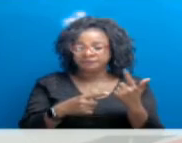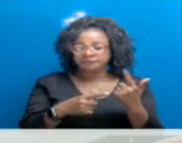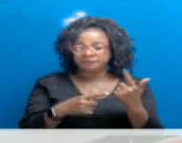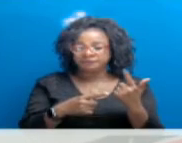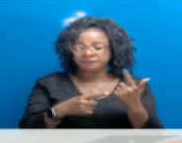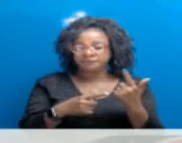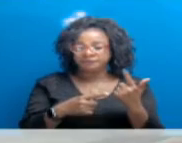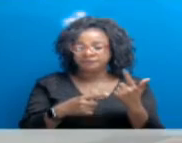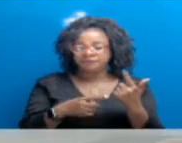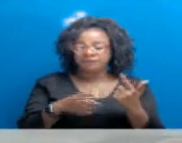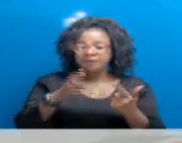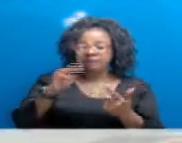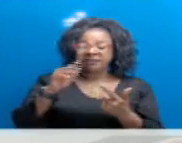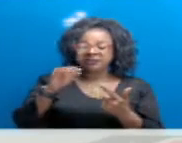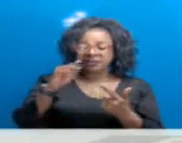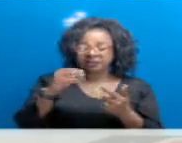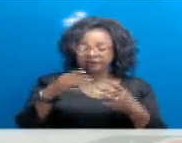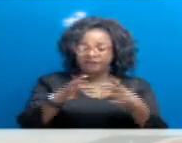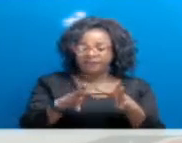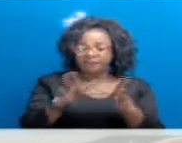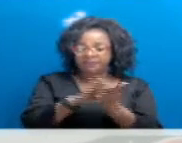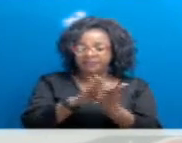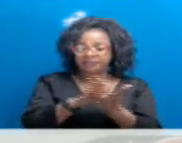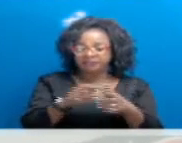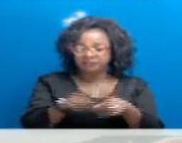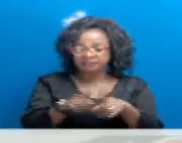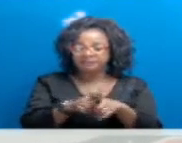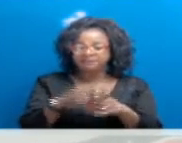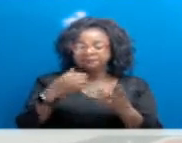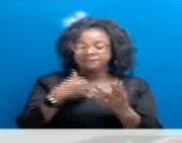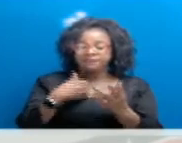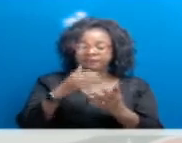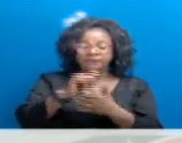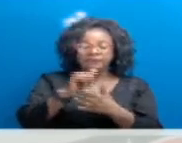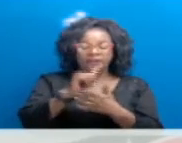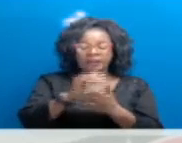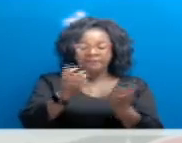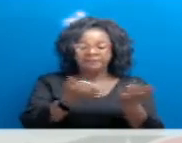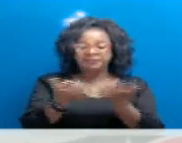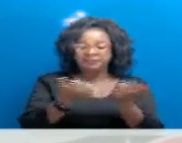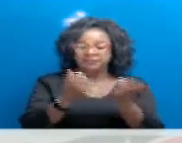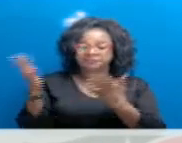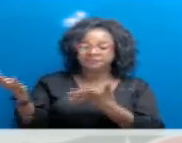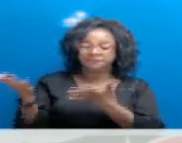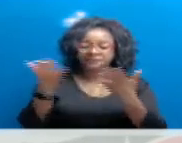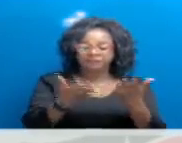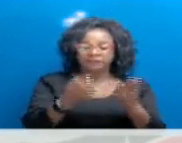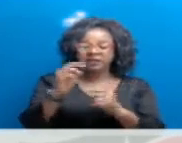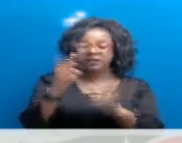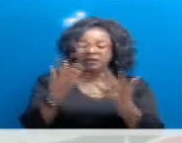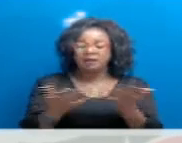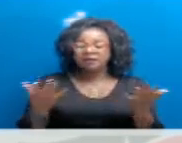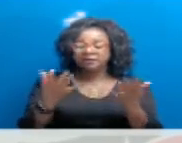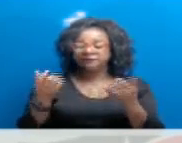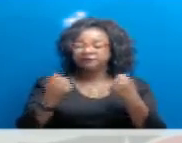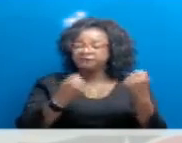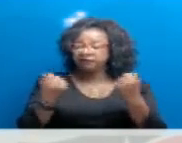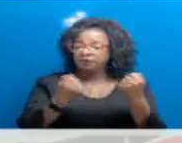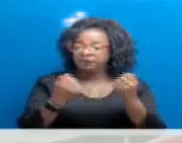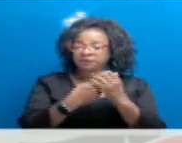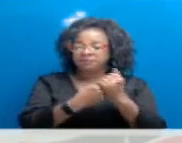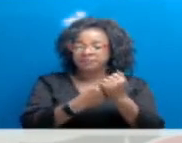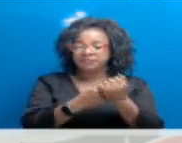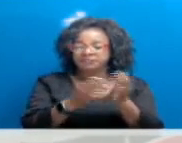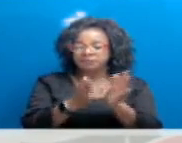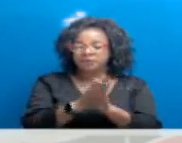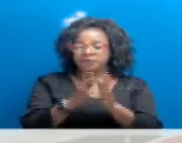Mid-tier lender Family Bank is looking to consolidate its asset finance business, targeting importation of second-hand vehicles. In a new partnership entered